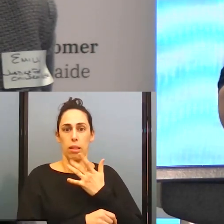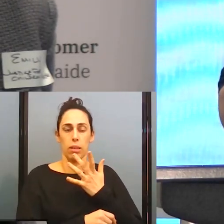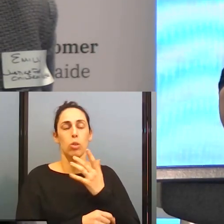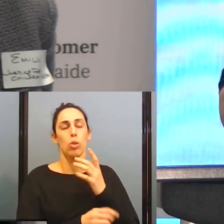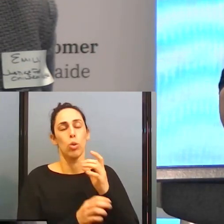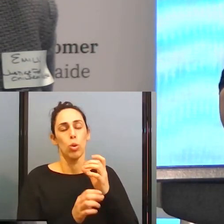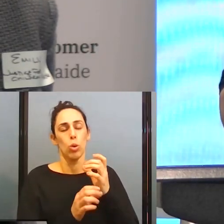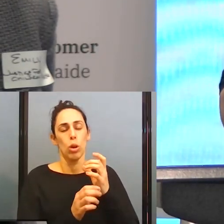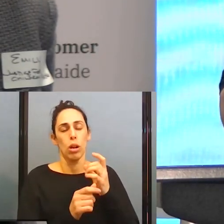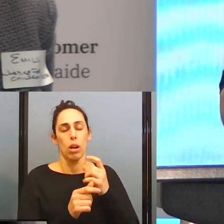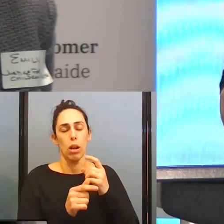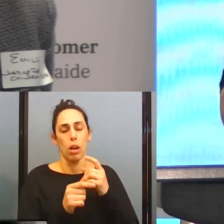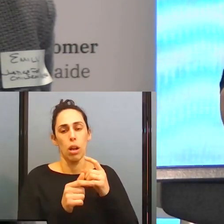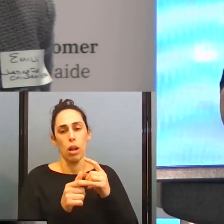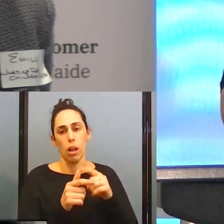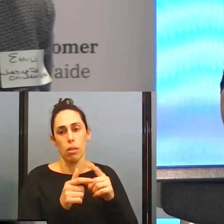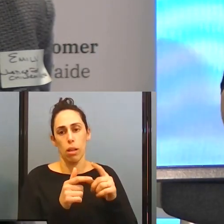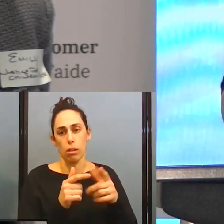the ultimate